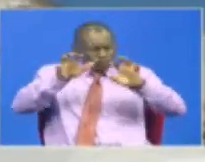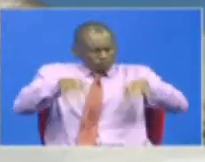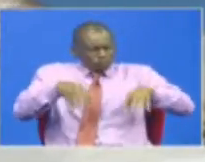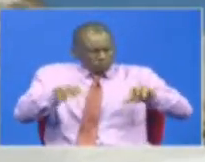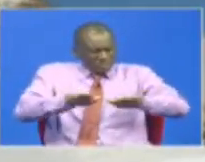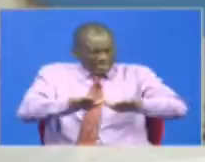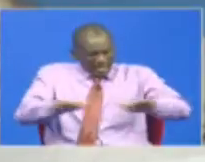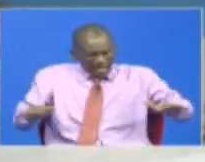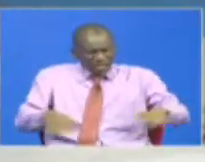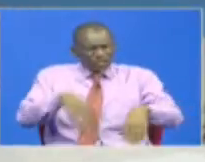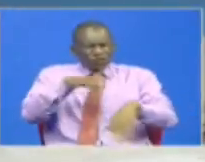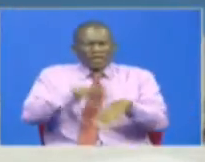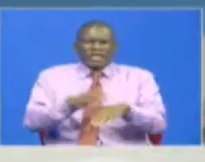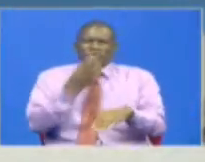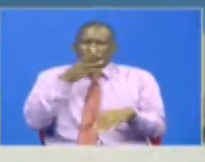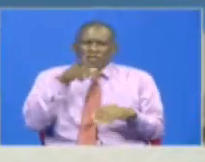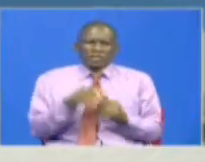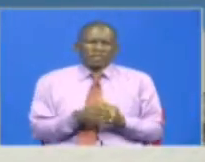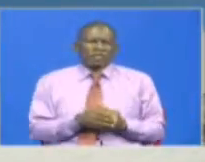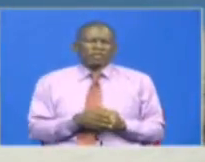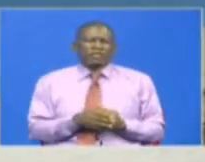water.